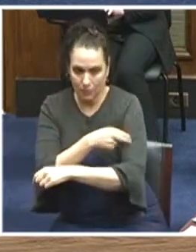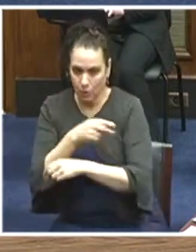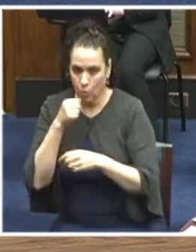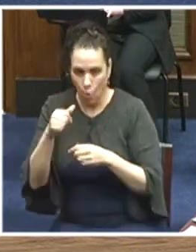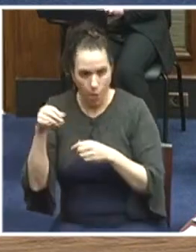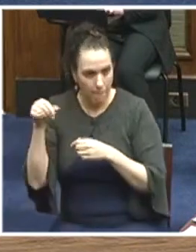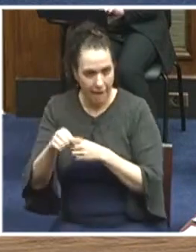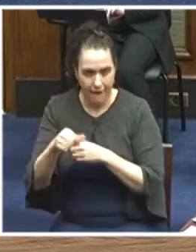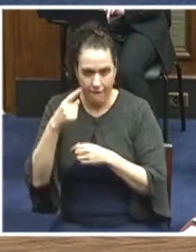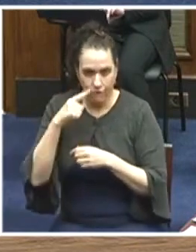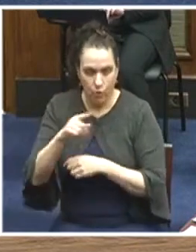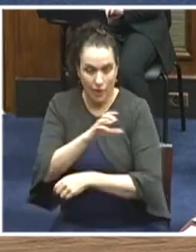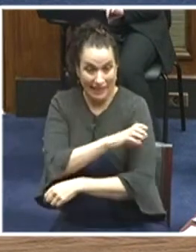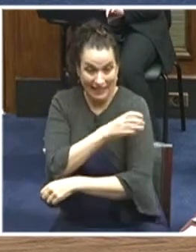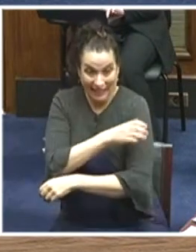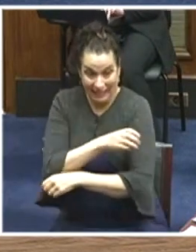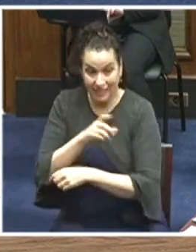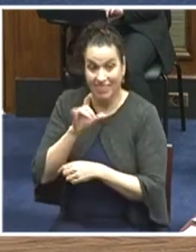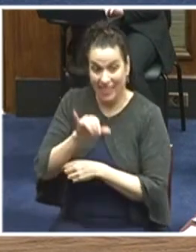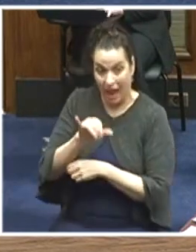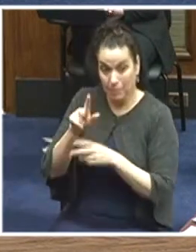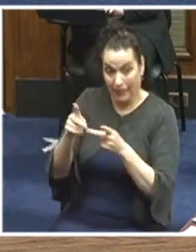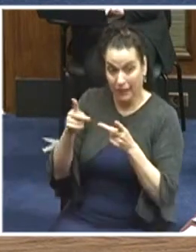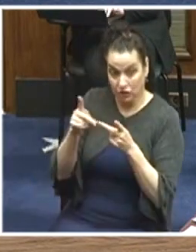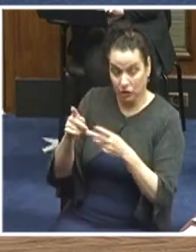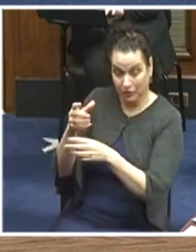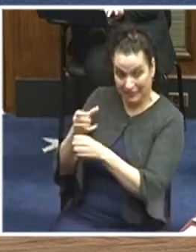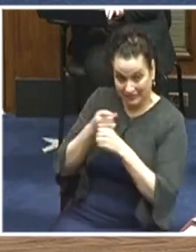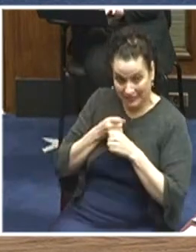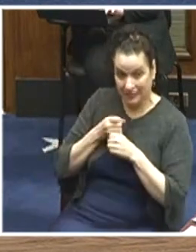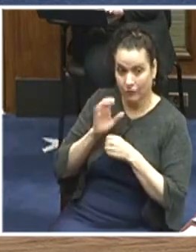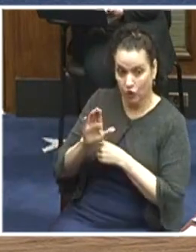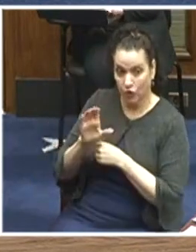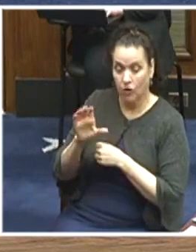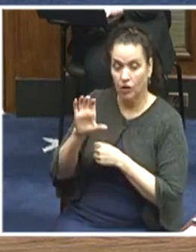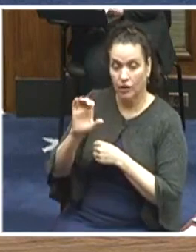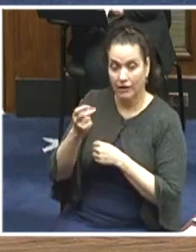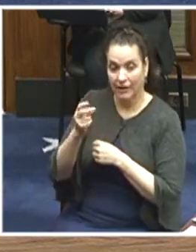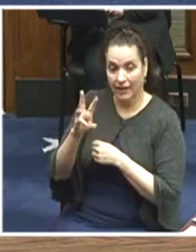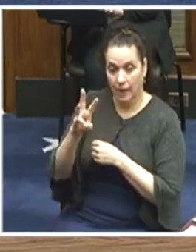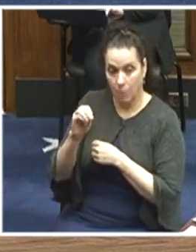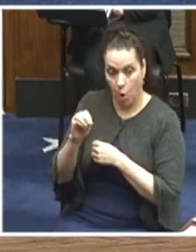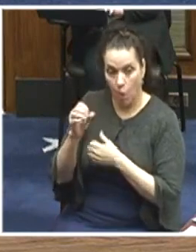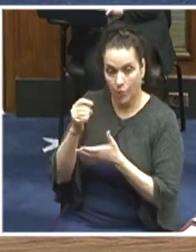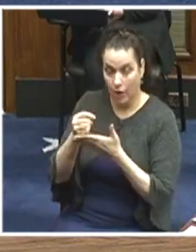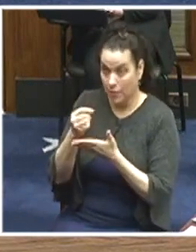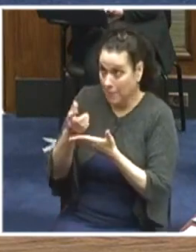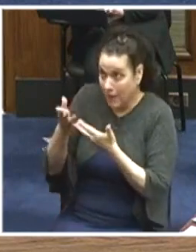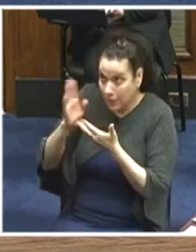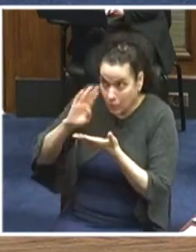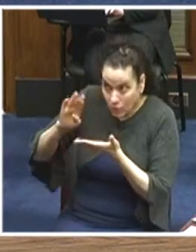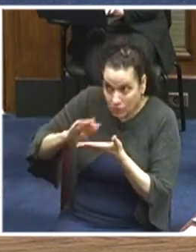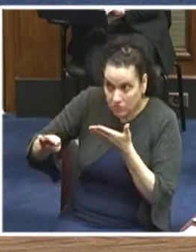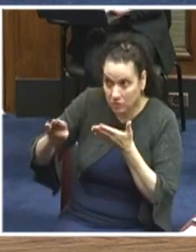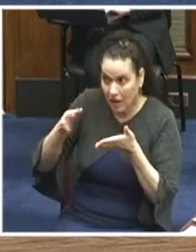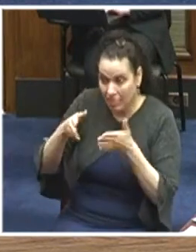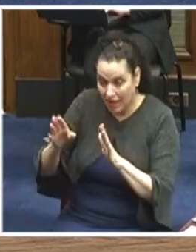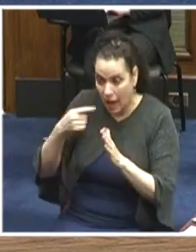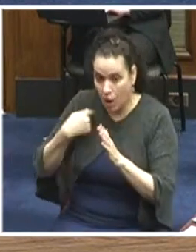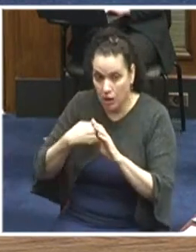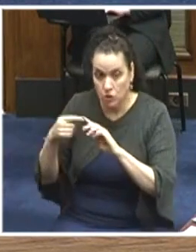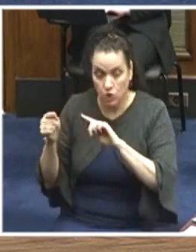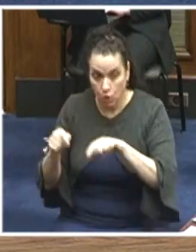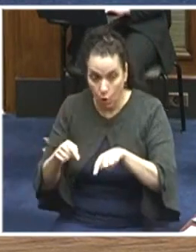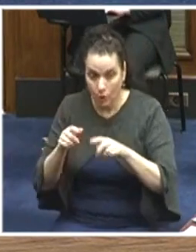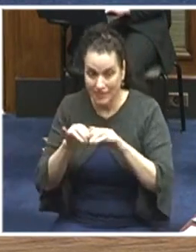chemotherapy. So we called the marketplace. Perhaps it would grant us a waiver to buy the Cigna plan still available for sale in our zip code. Not